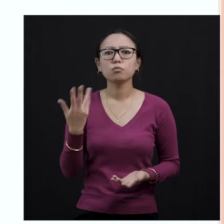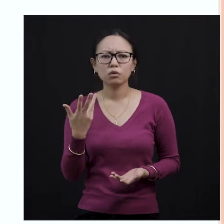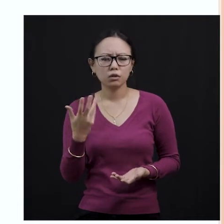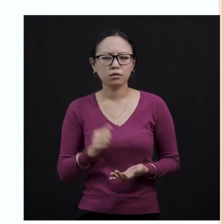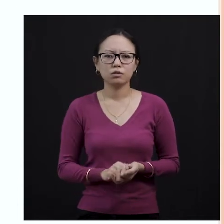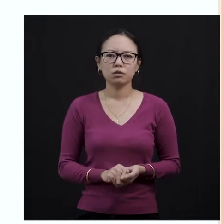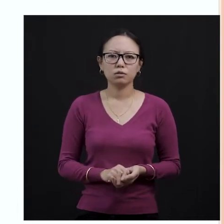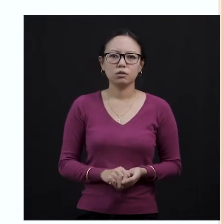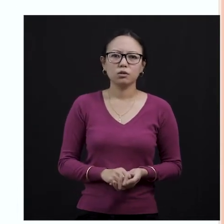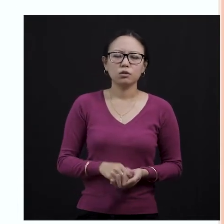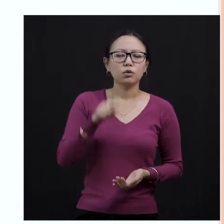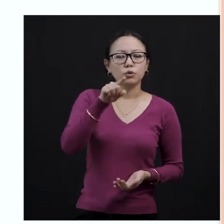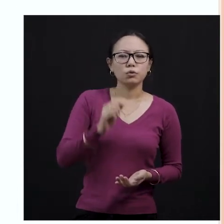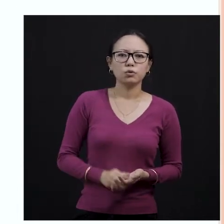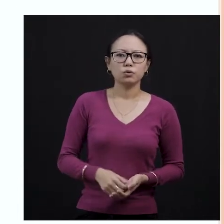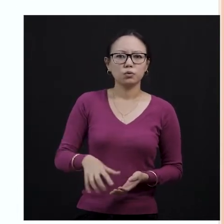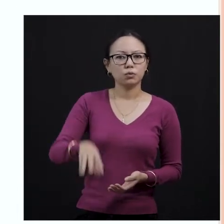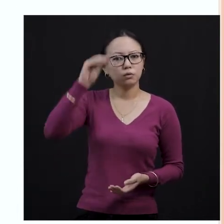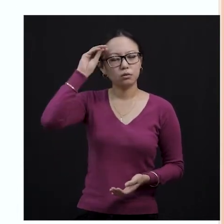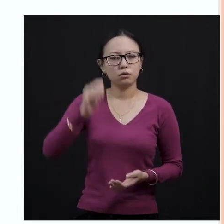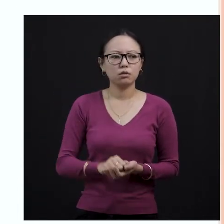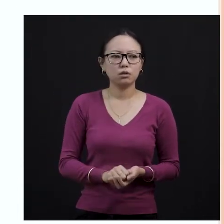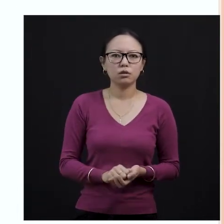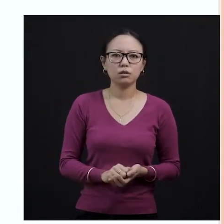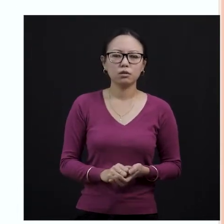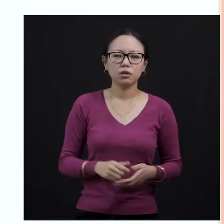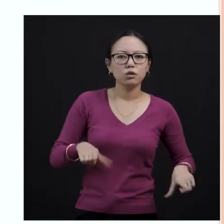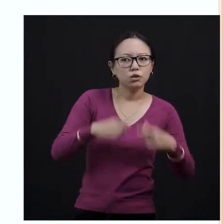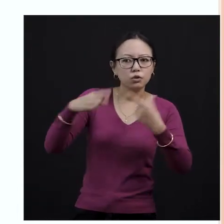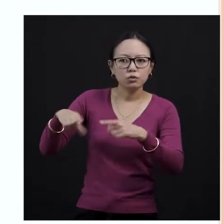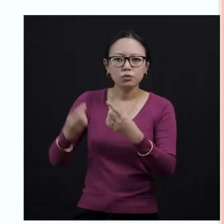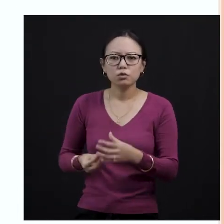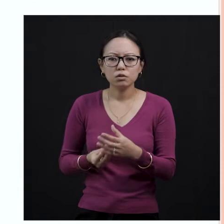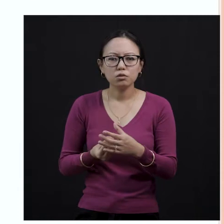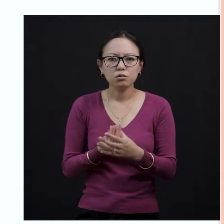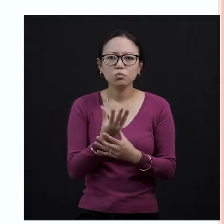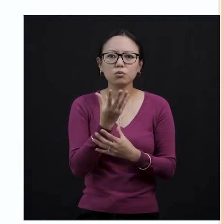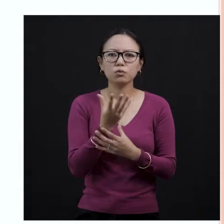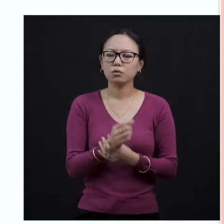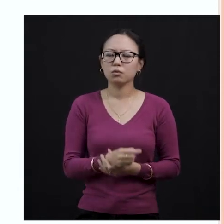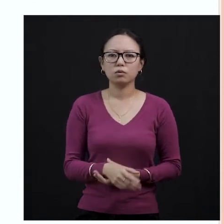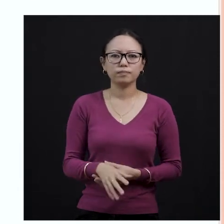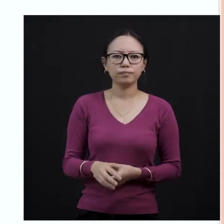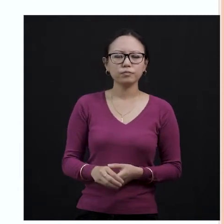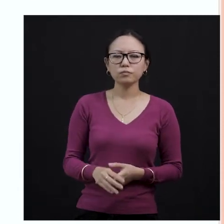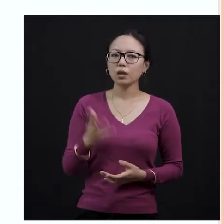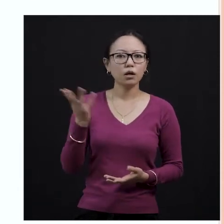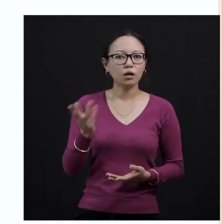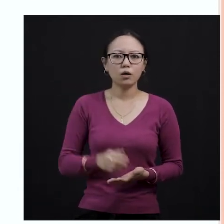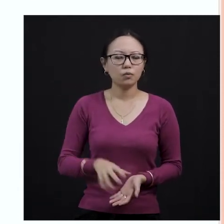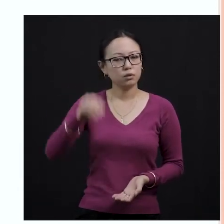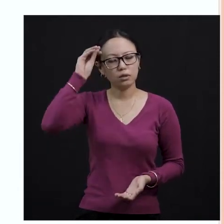But we are going to learn about counting numbers with the help of trees, flowers, and